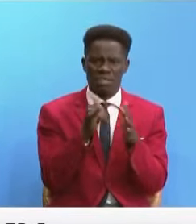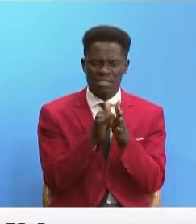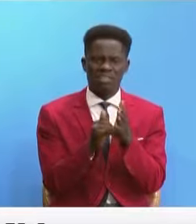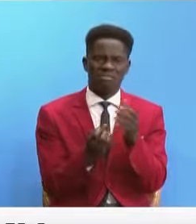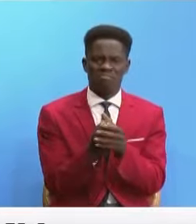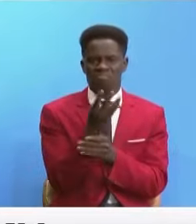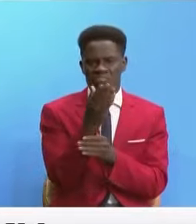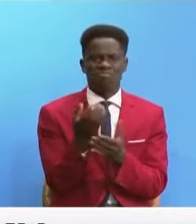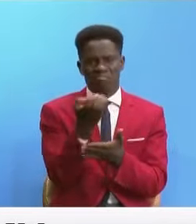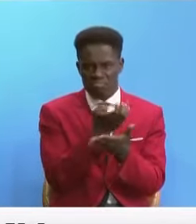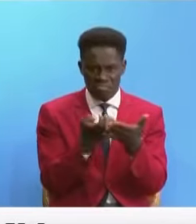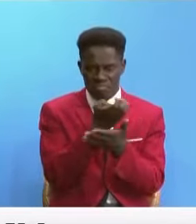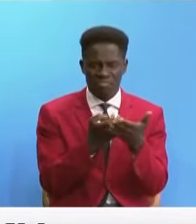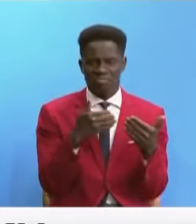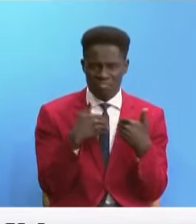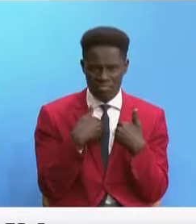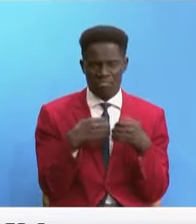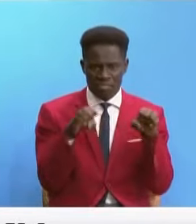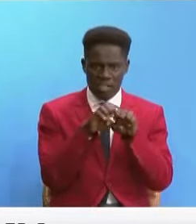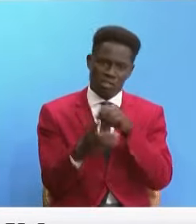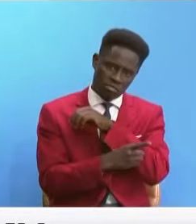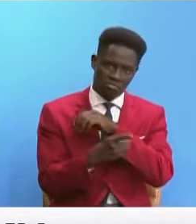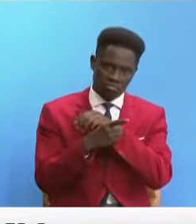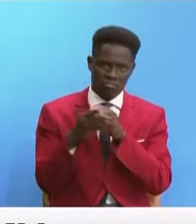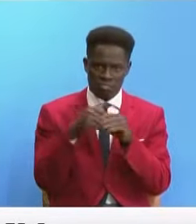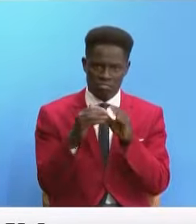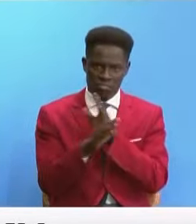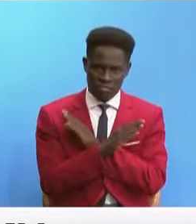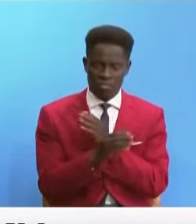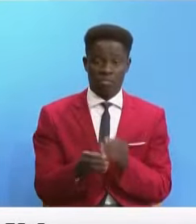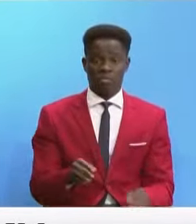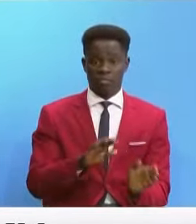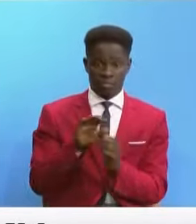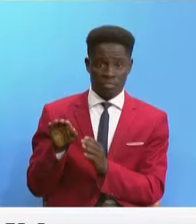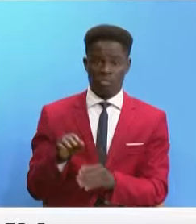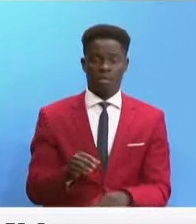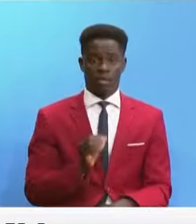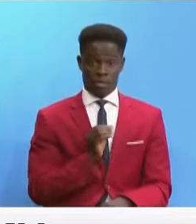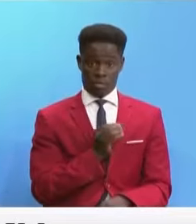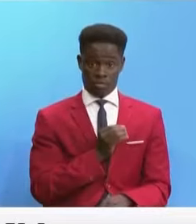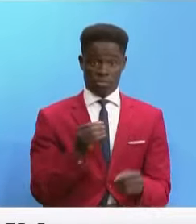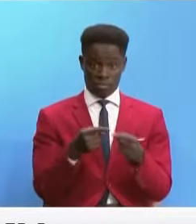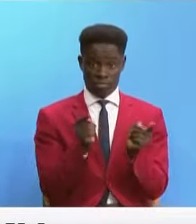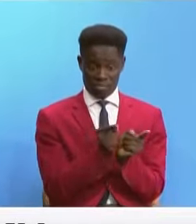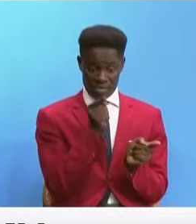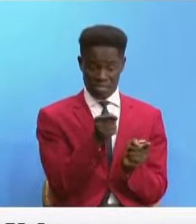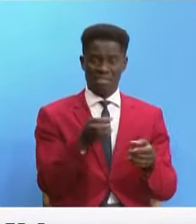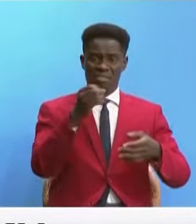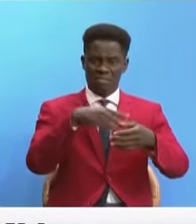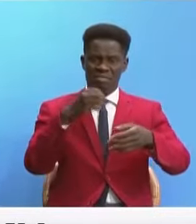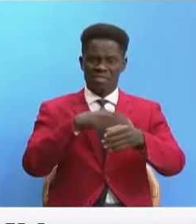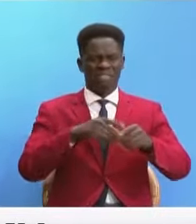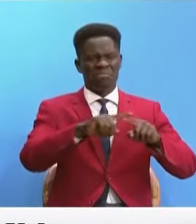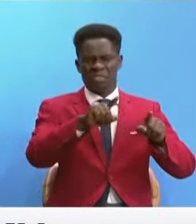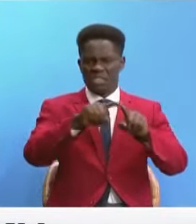development. Our group is also investing in different sectors of the economy. And one